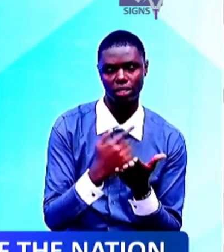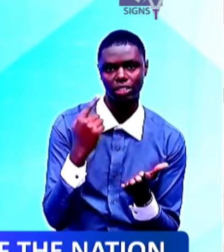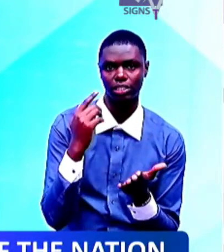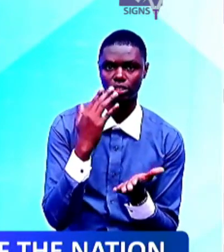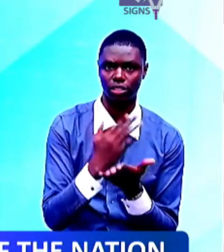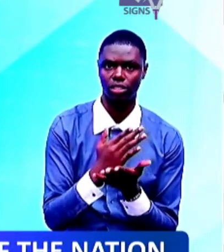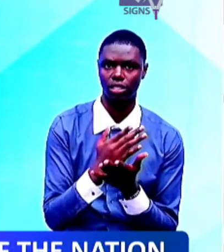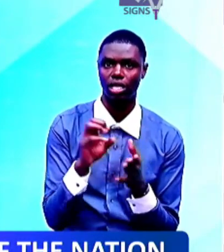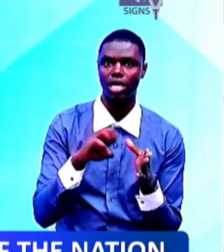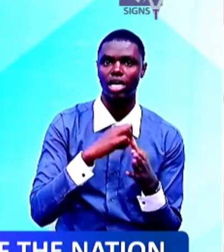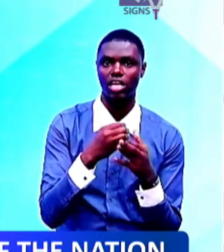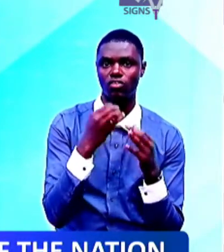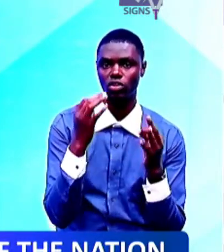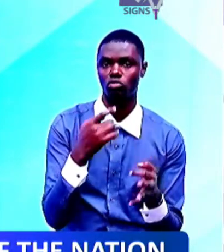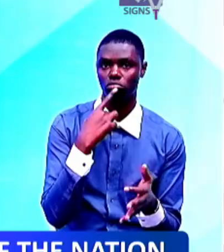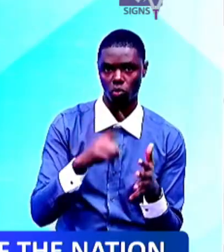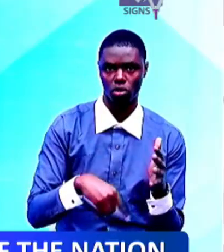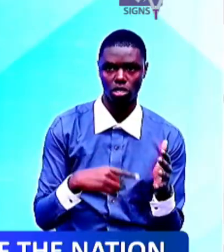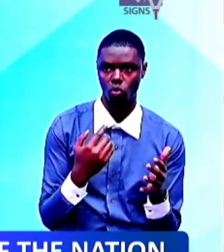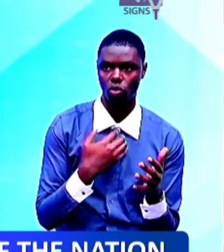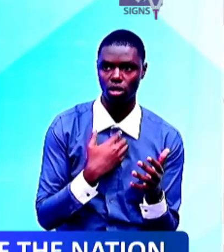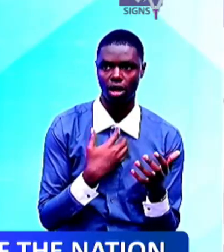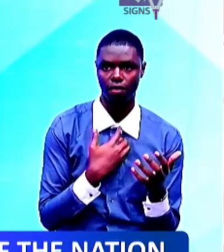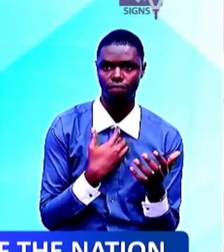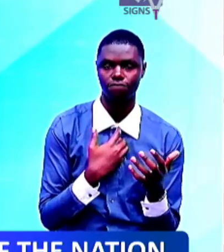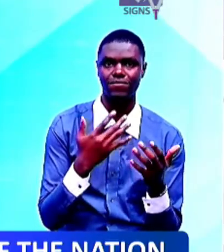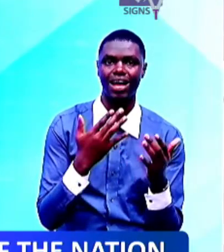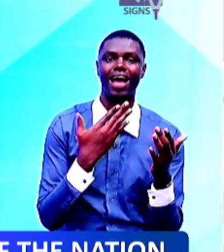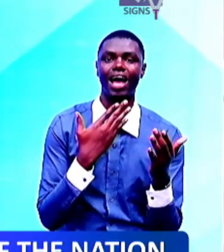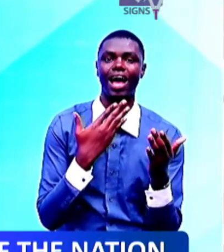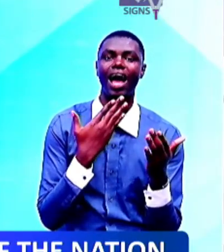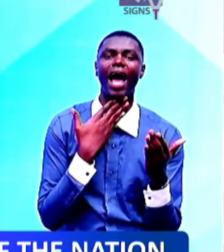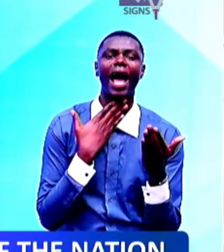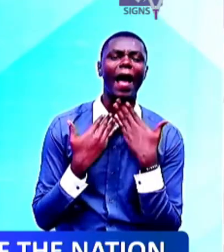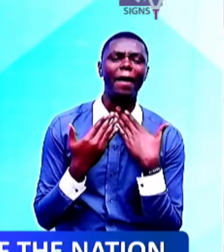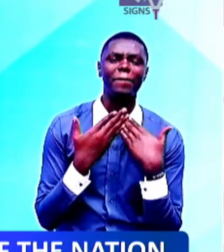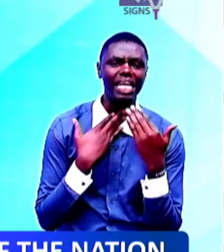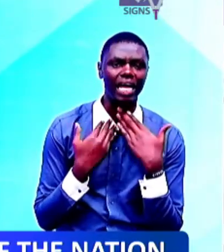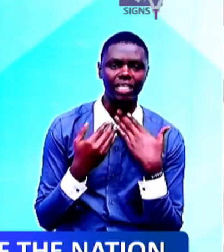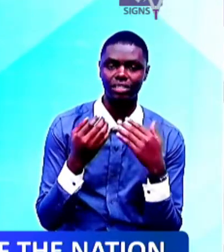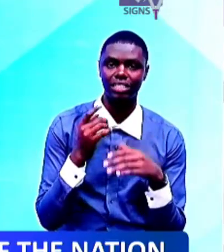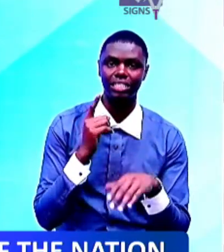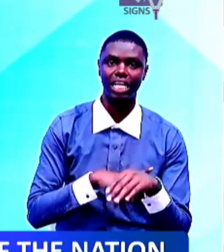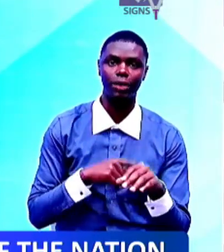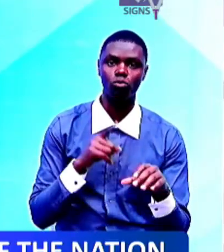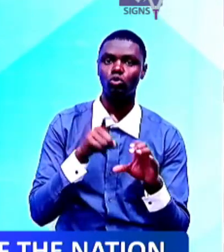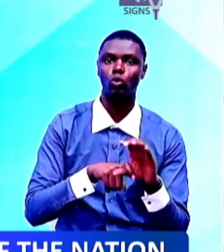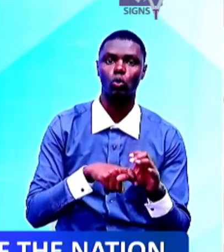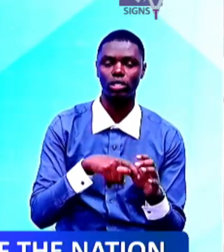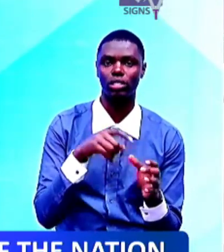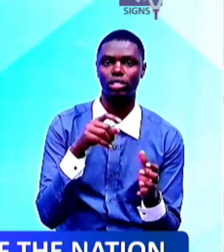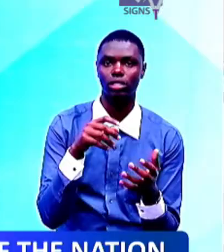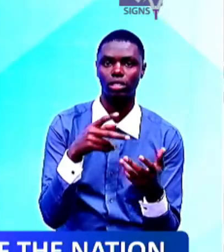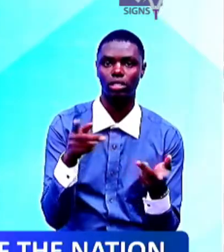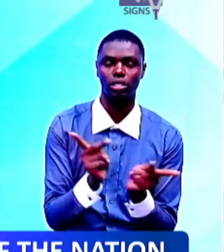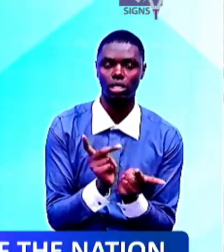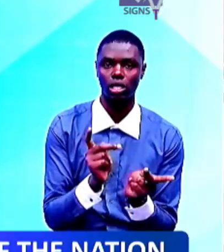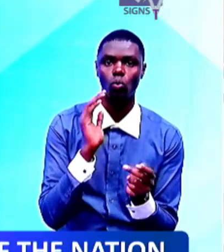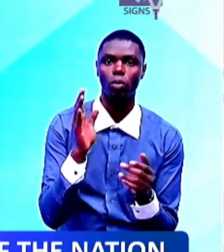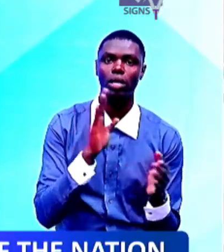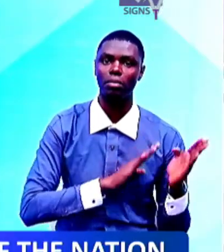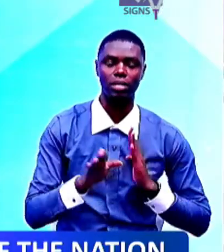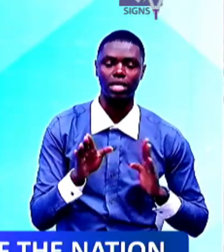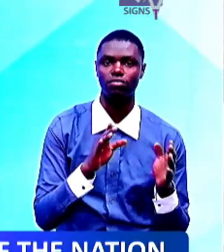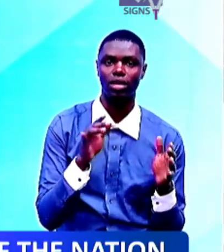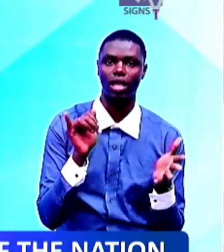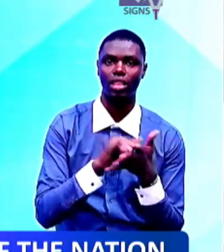even if, because you have said we have an insatiable appetite. Because also when we get into those places, we will also behave the way and